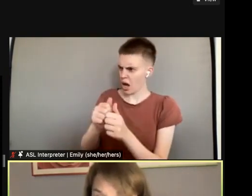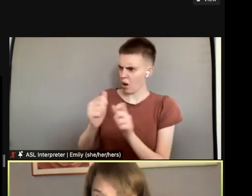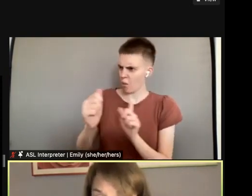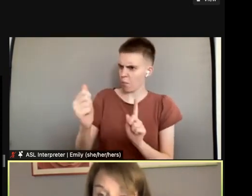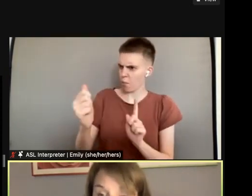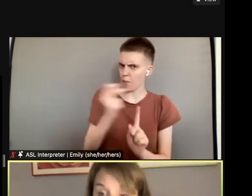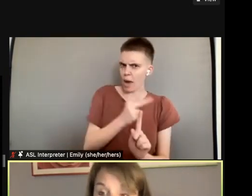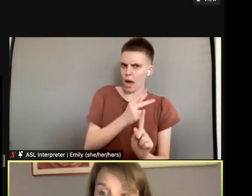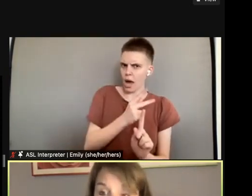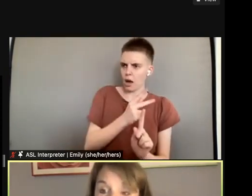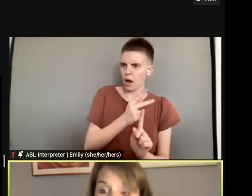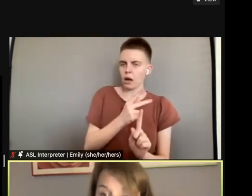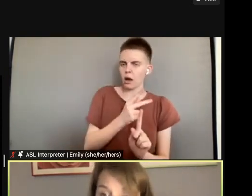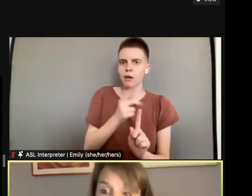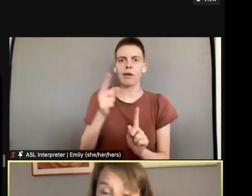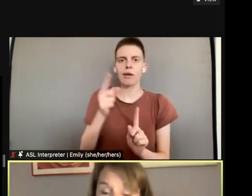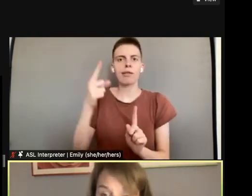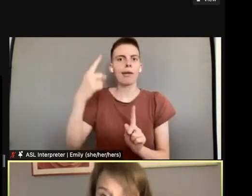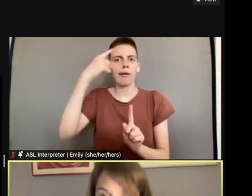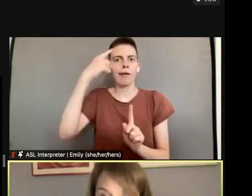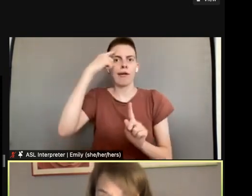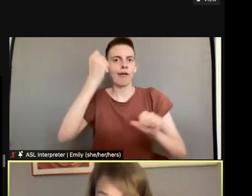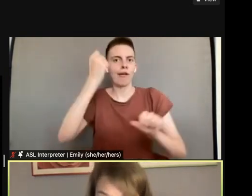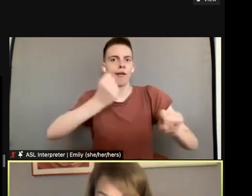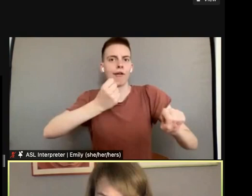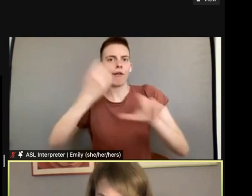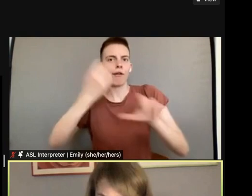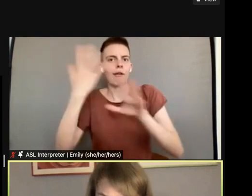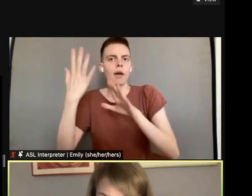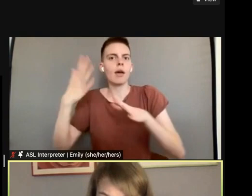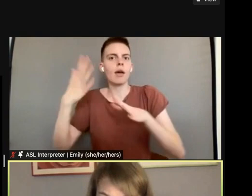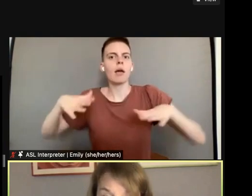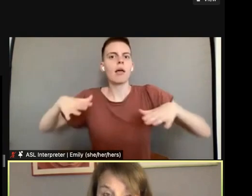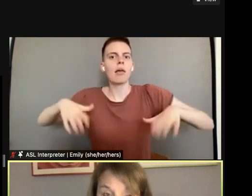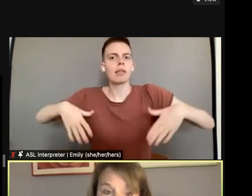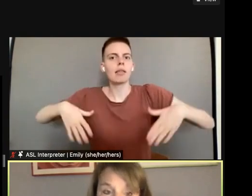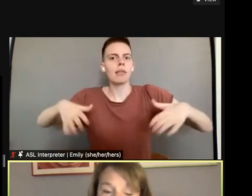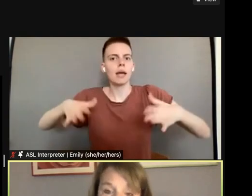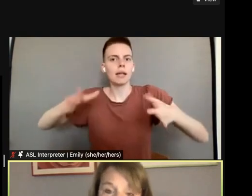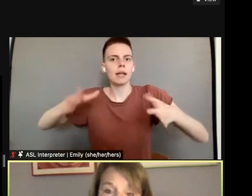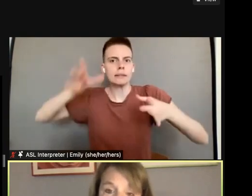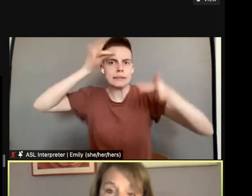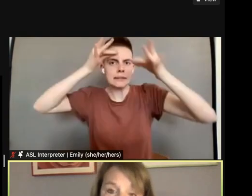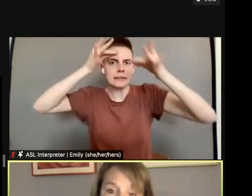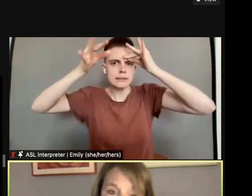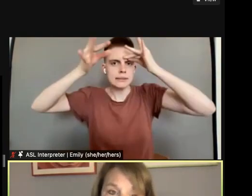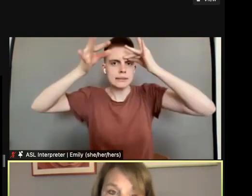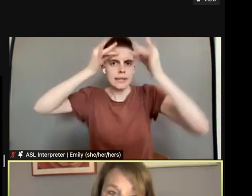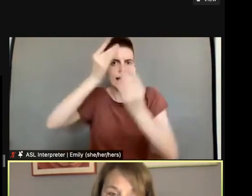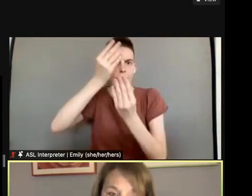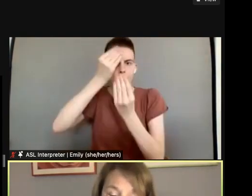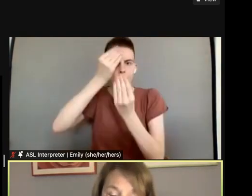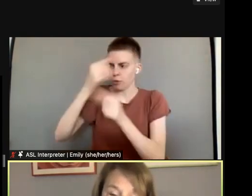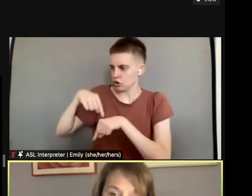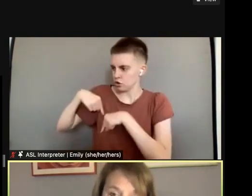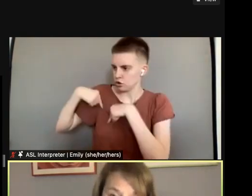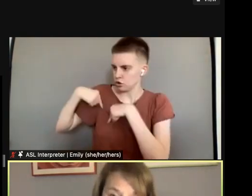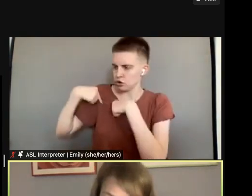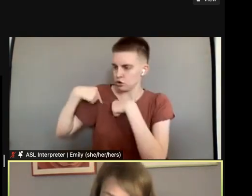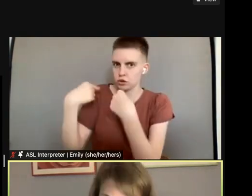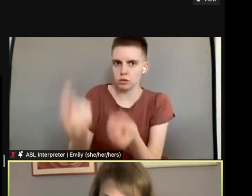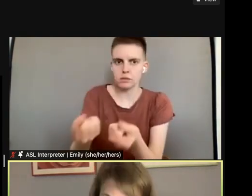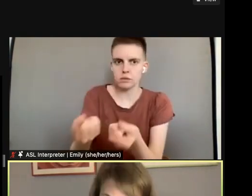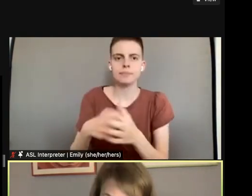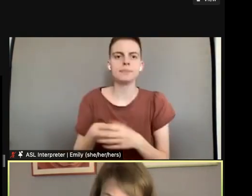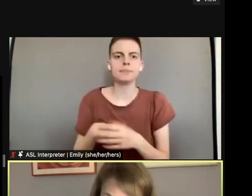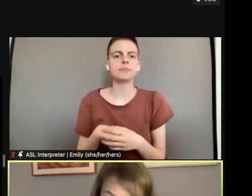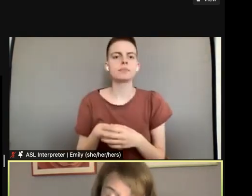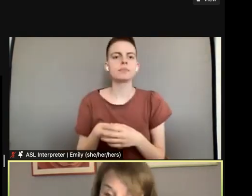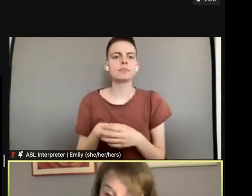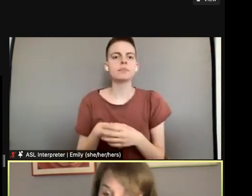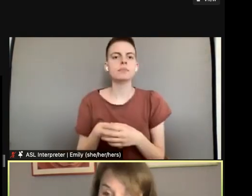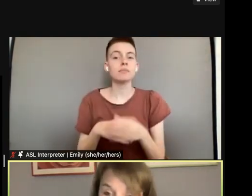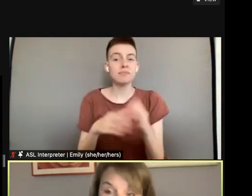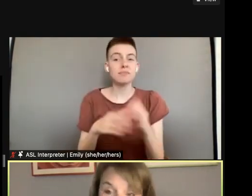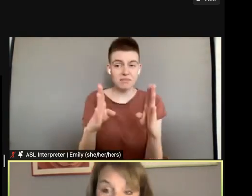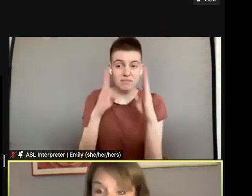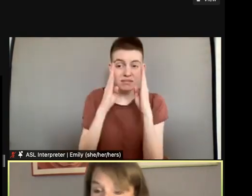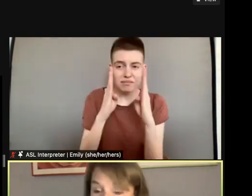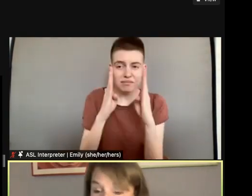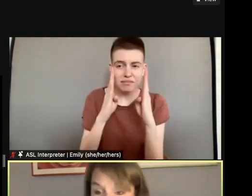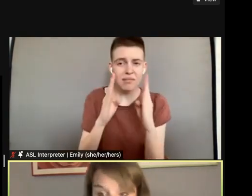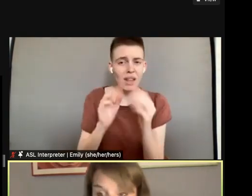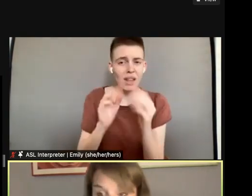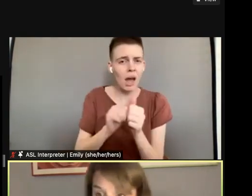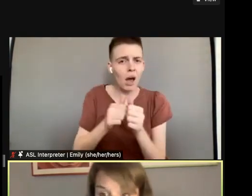retrace because they didn't gather the information to start with. So if arousal is triggered by novelty, and novelty